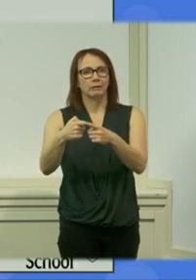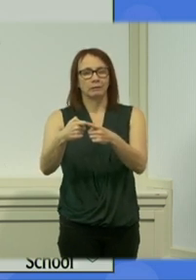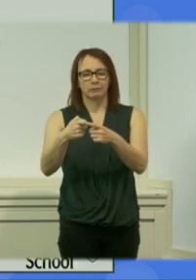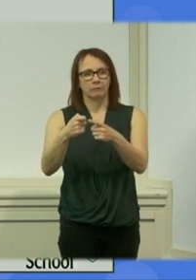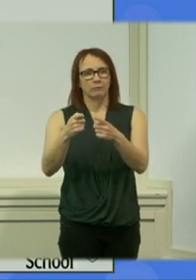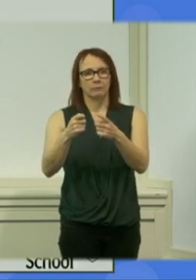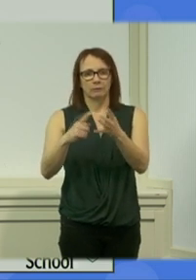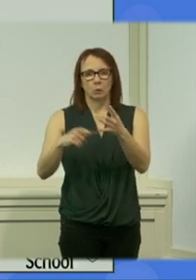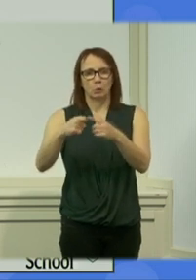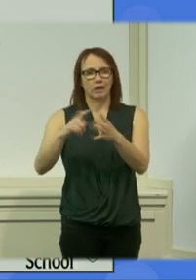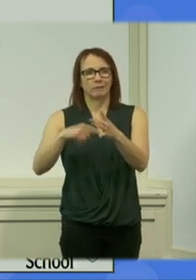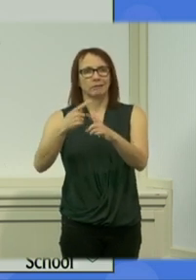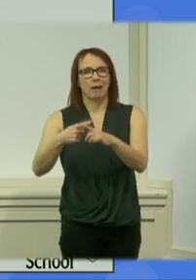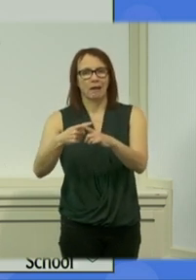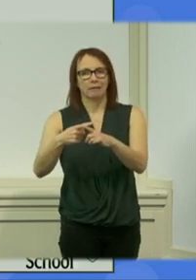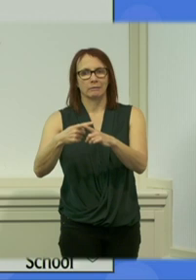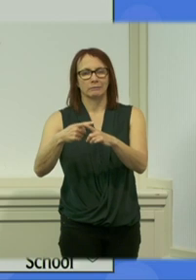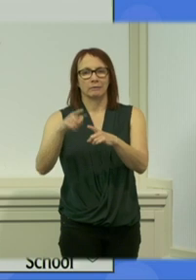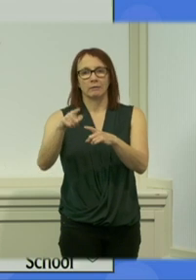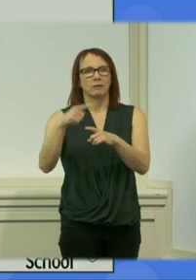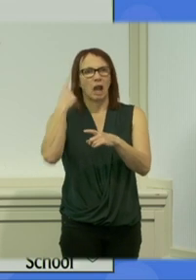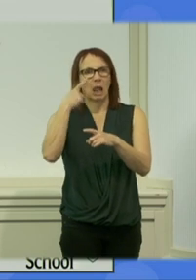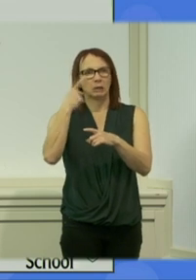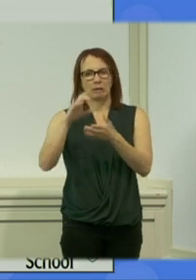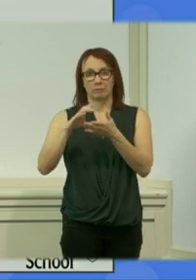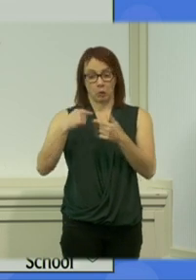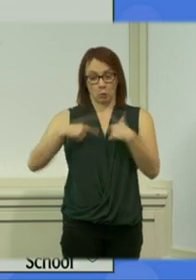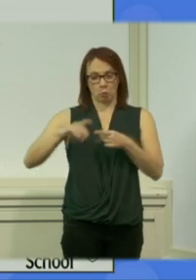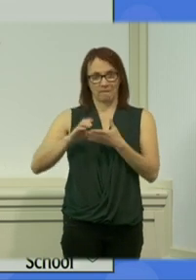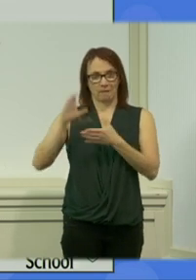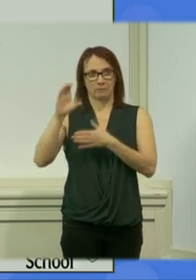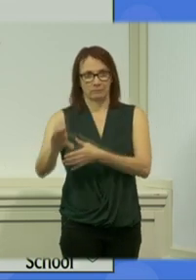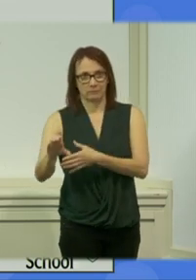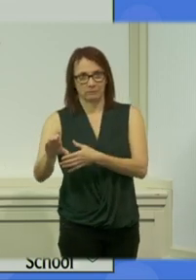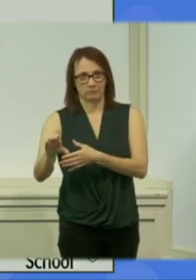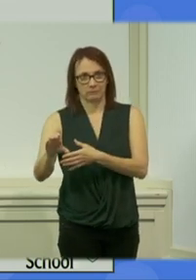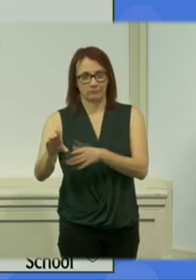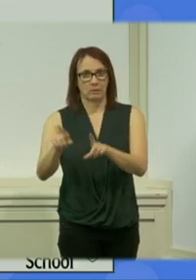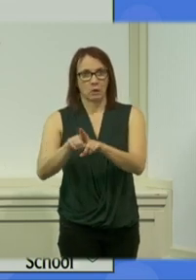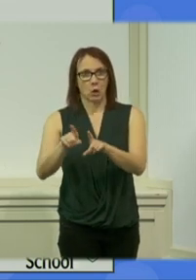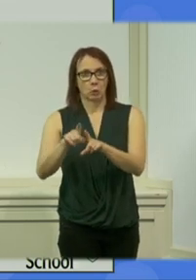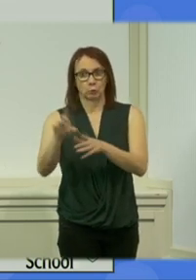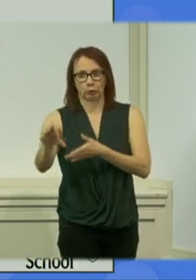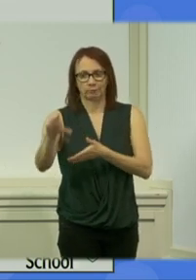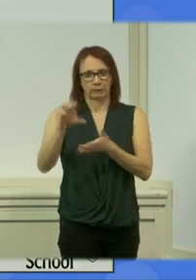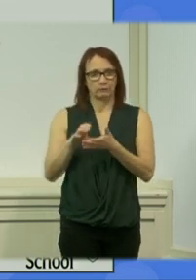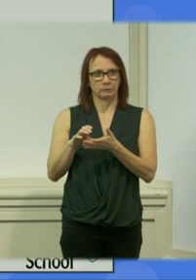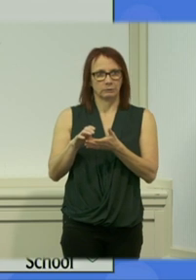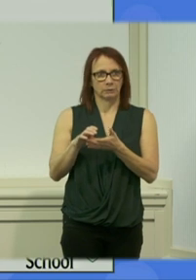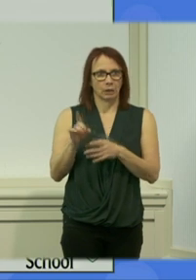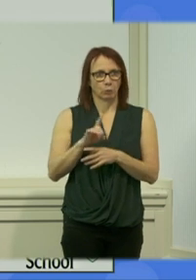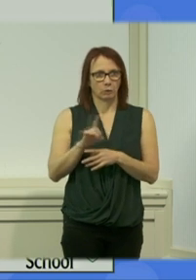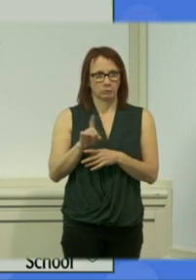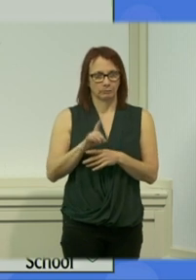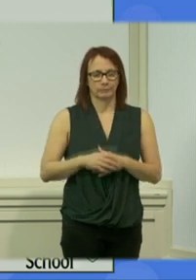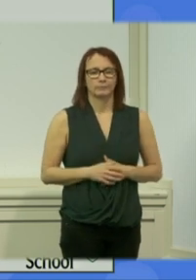transactions in terms of the taxes that we pay to London and also the spending that comes from London.